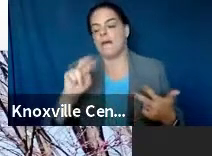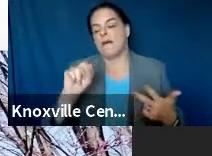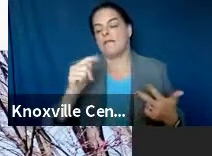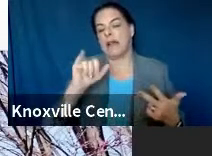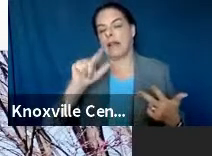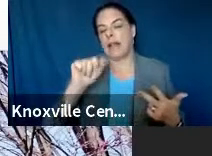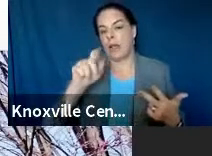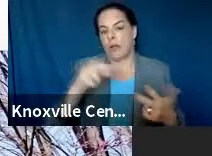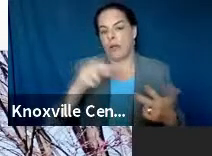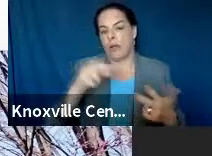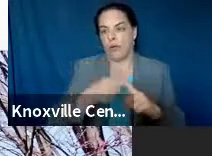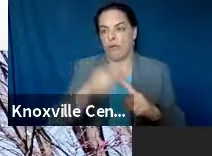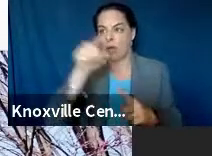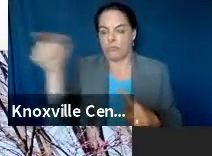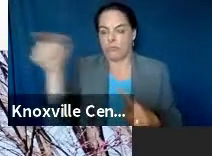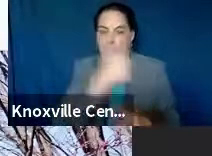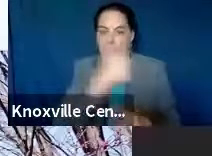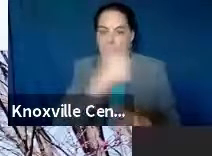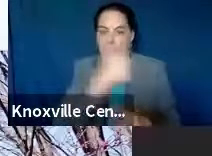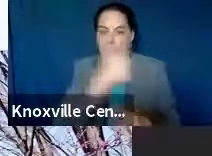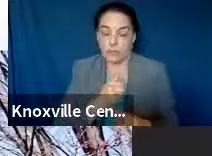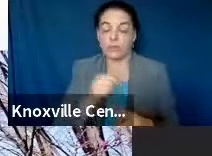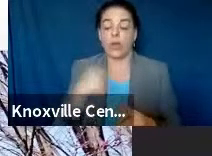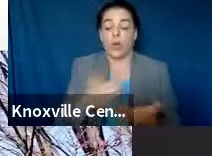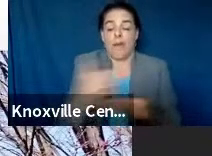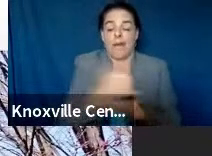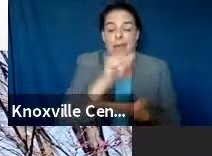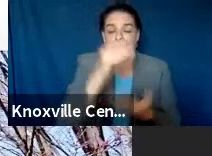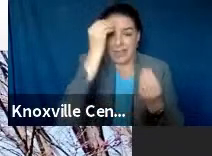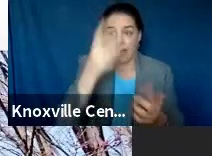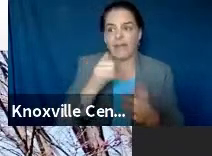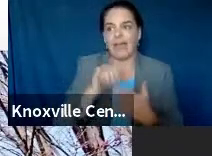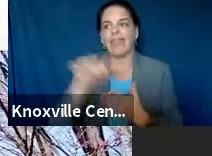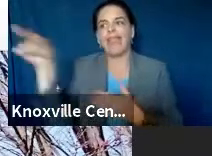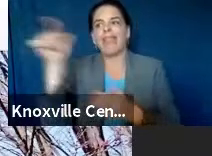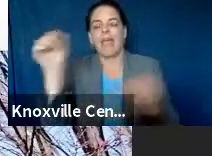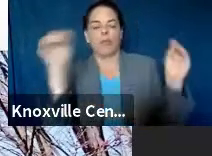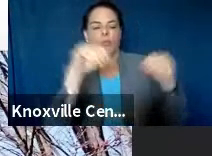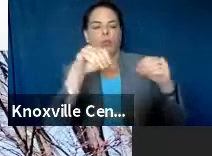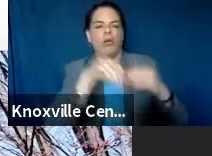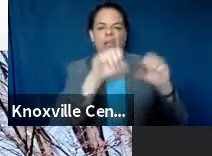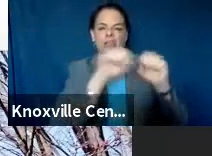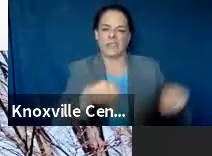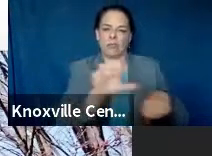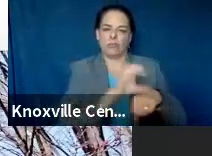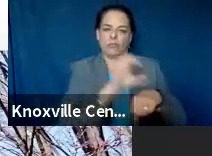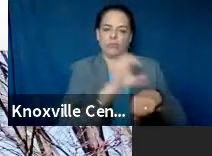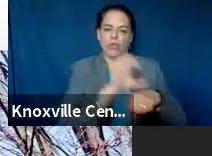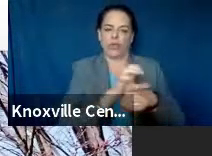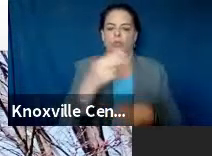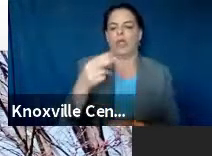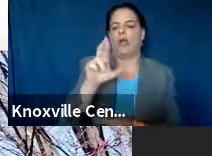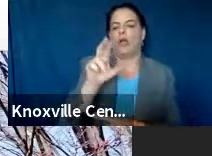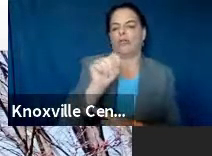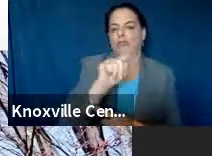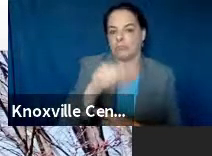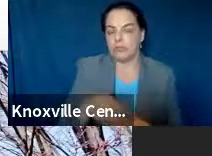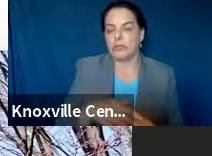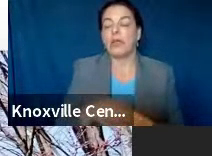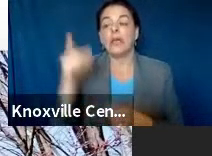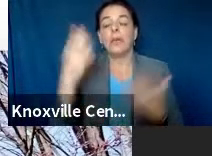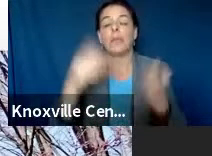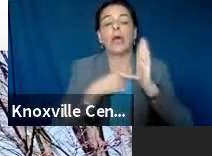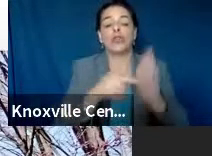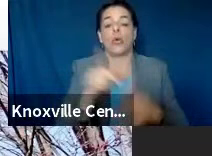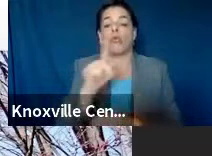data are gathered from the information hospitals put into the Tennessee Healthcare Resource Tracking System, or HERTS. It may reflect Knox County, the